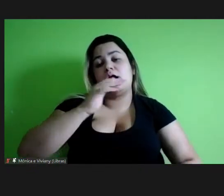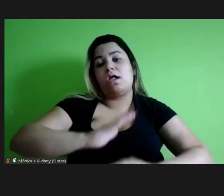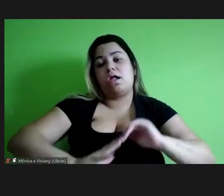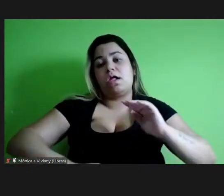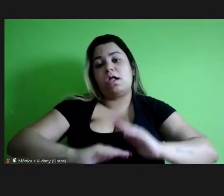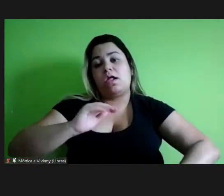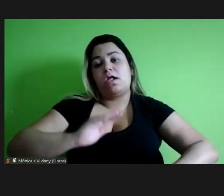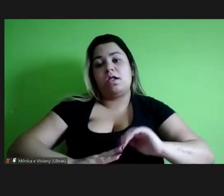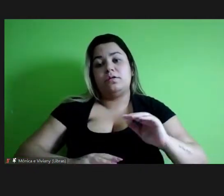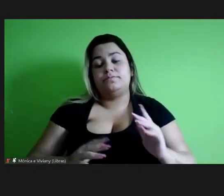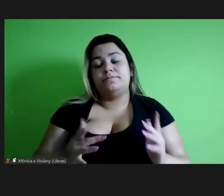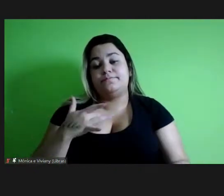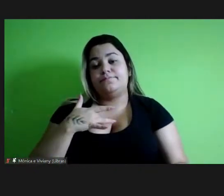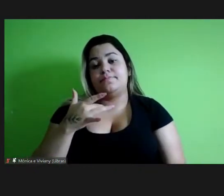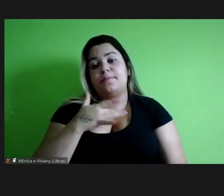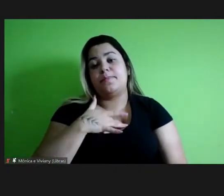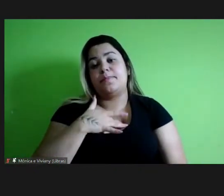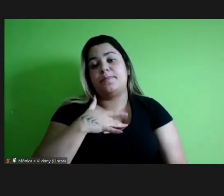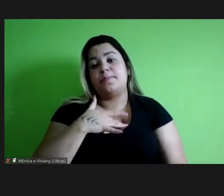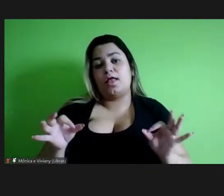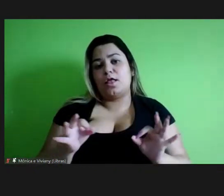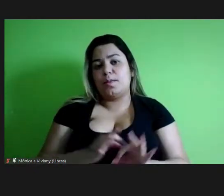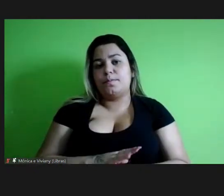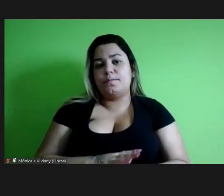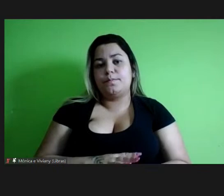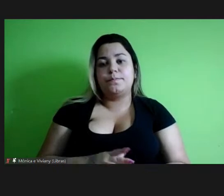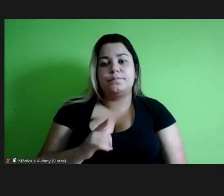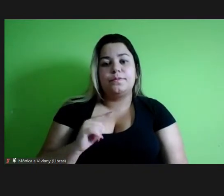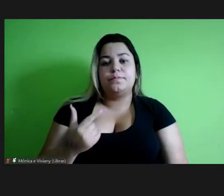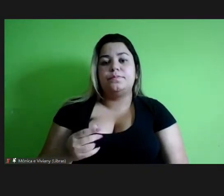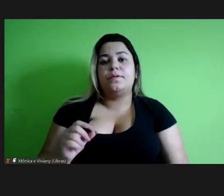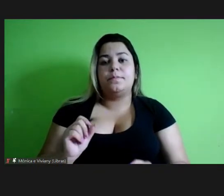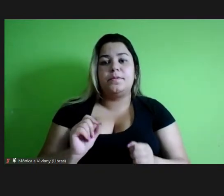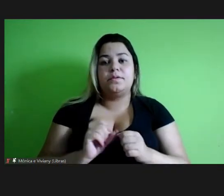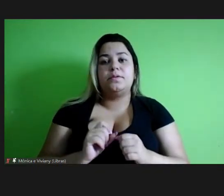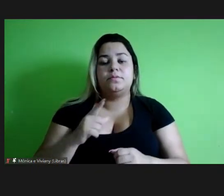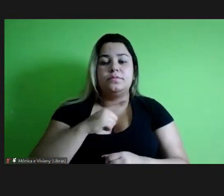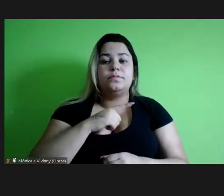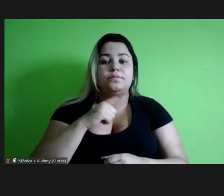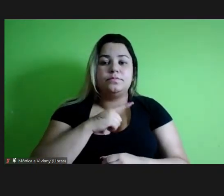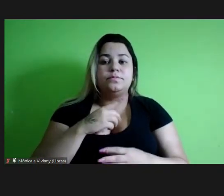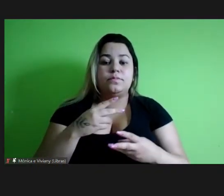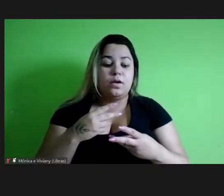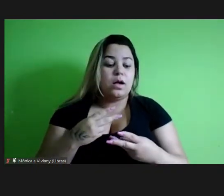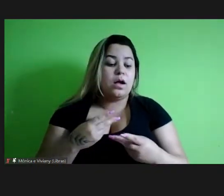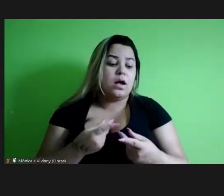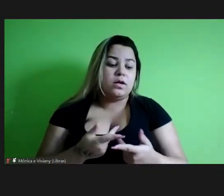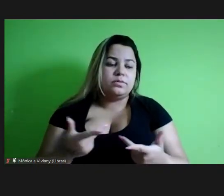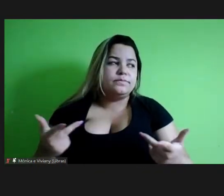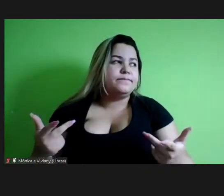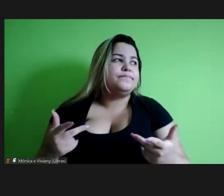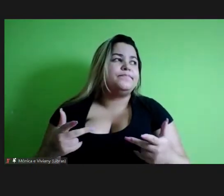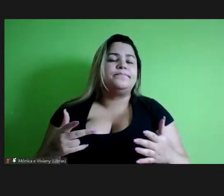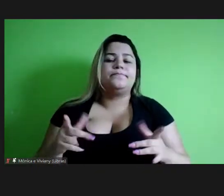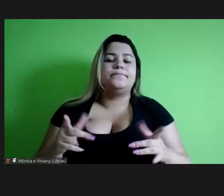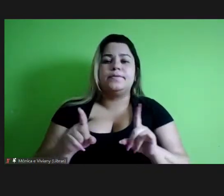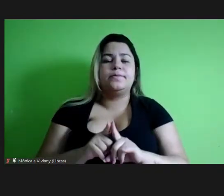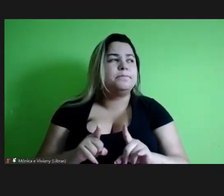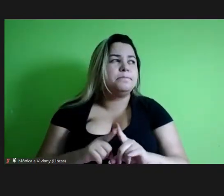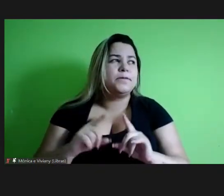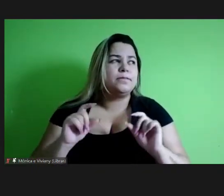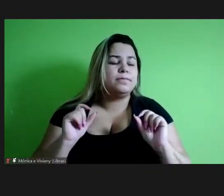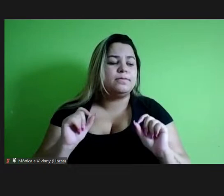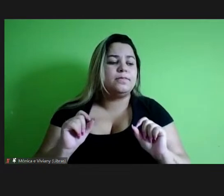look at myself as a professional, health professional, I conclude that I have not much to do, but we have a lot to